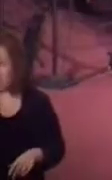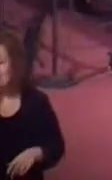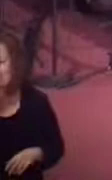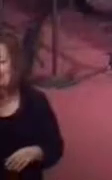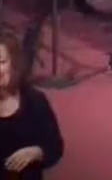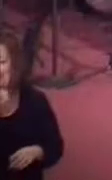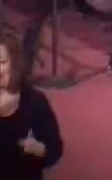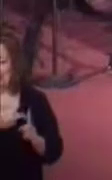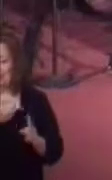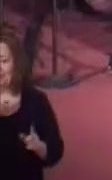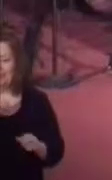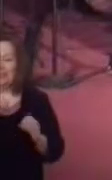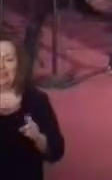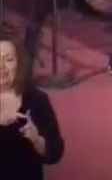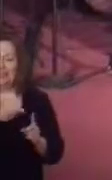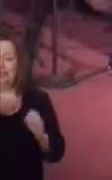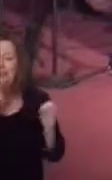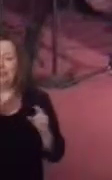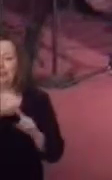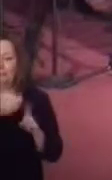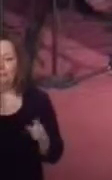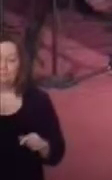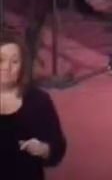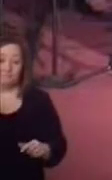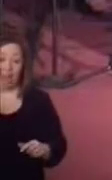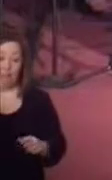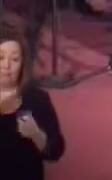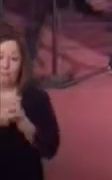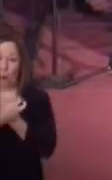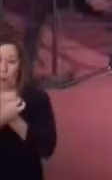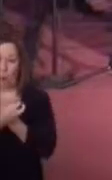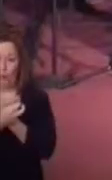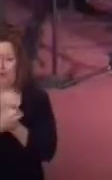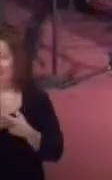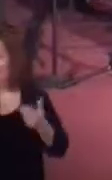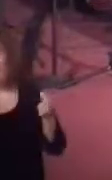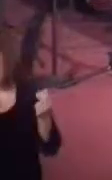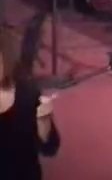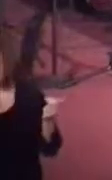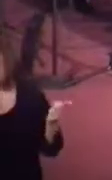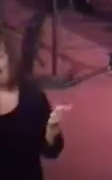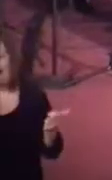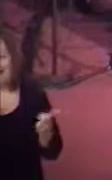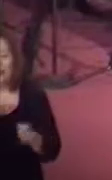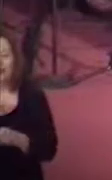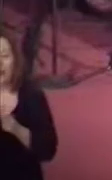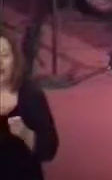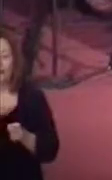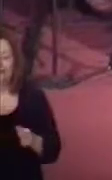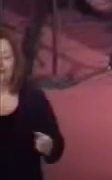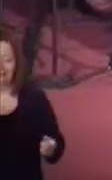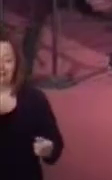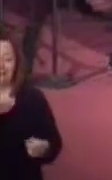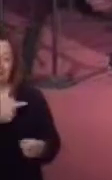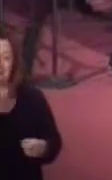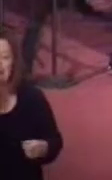got it. I told that joke to Angel, and she's like, what? I don't get it. That doesn't make sense. I'm like, I'm telling the joke anyways. It's cool.